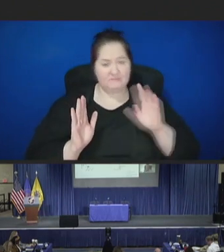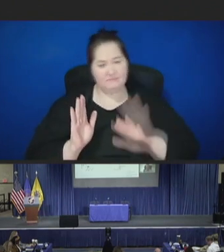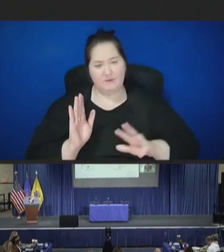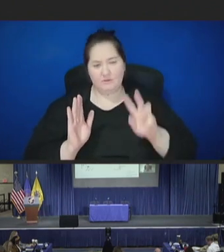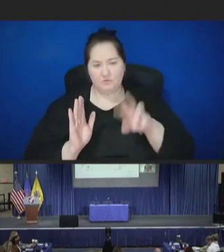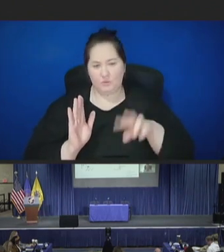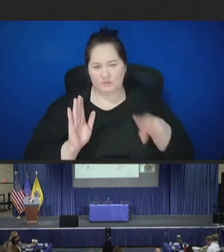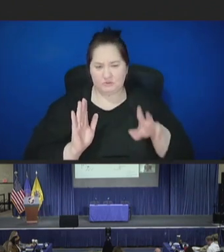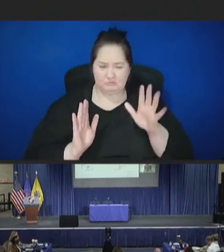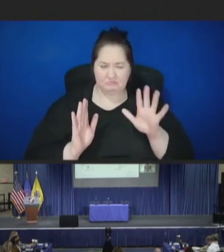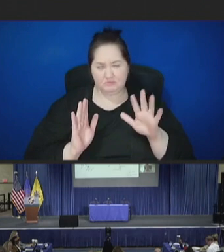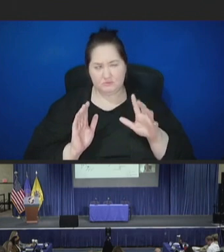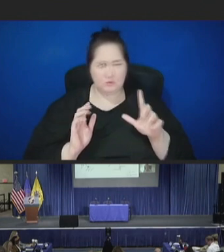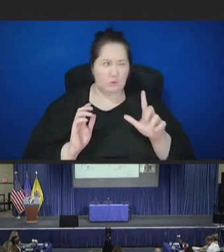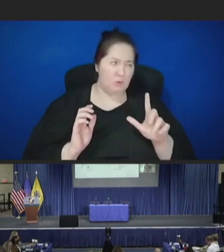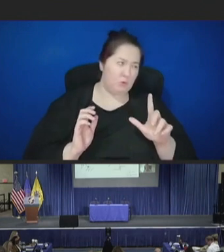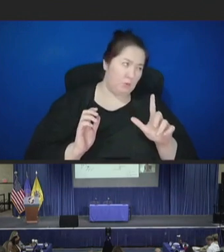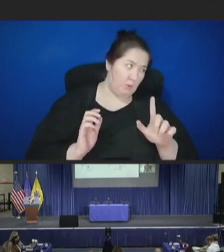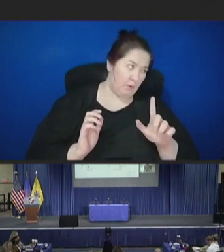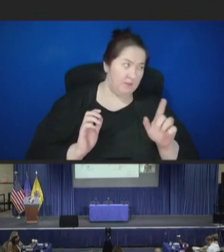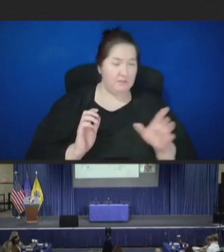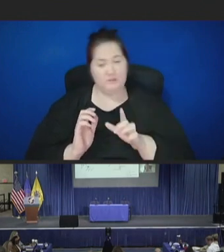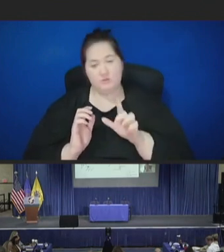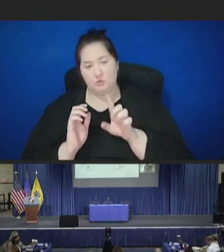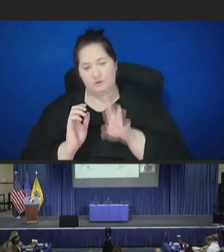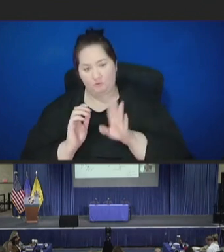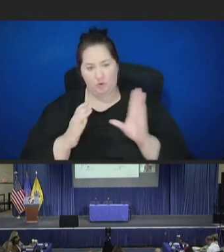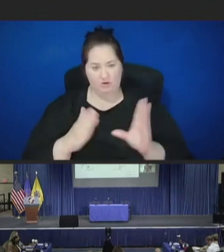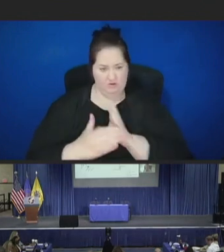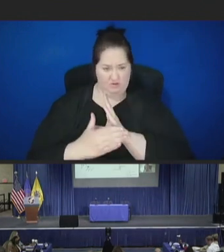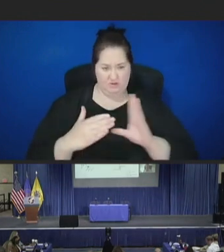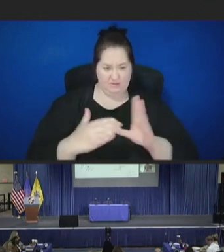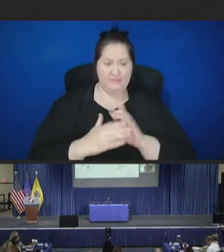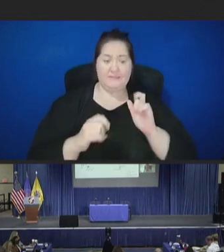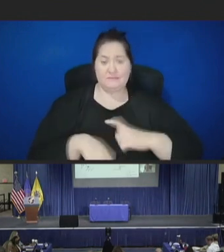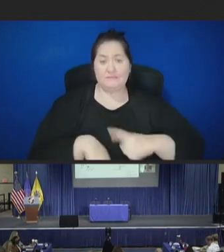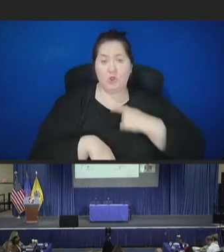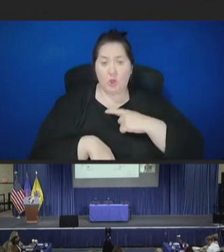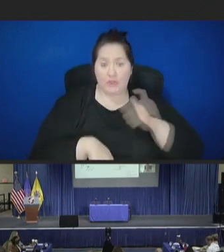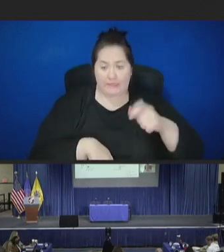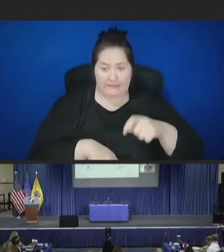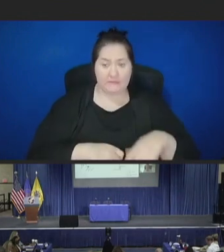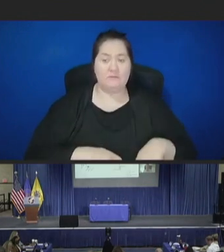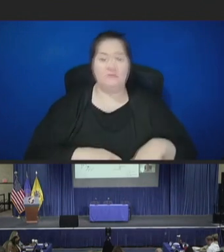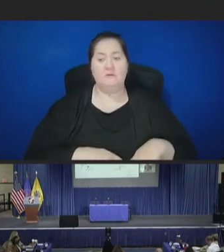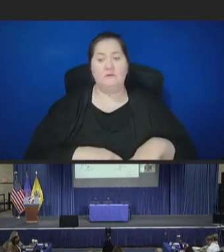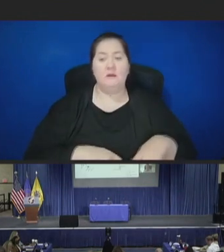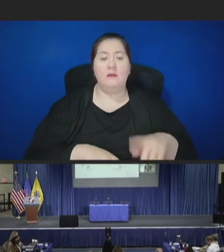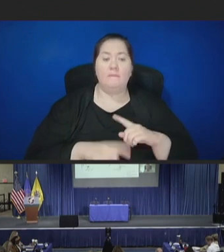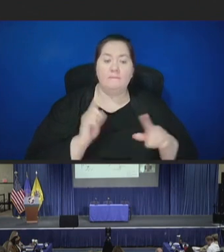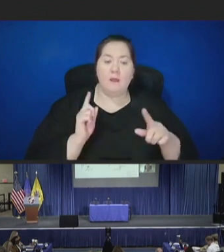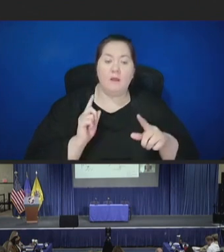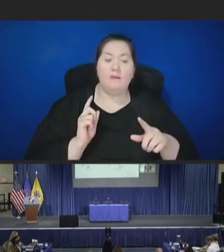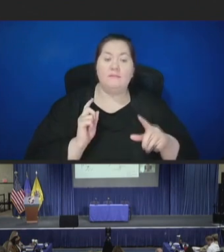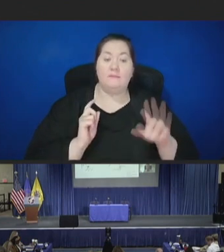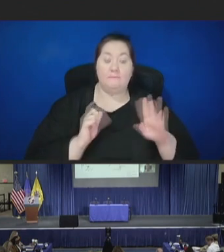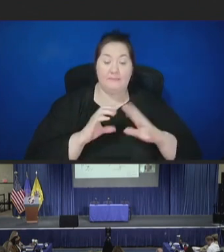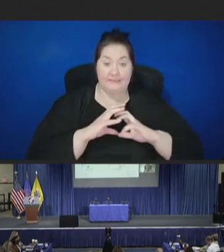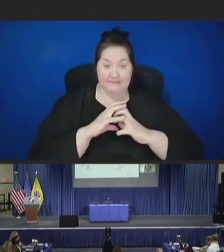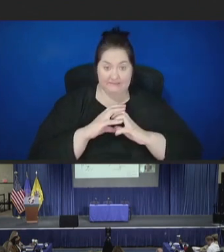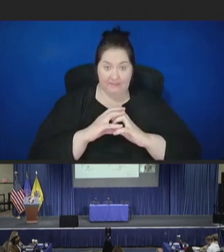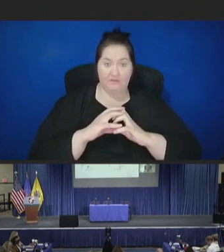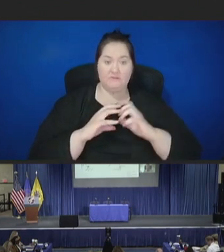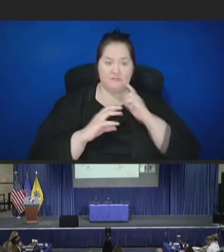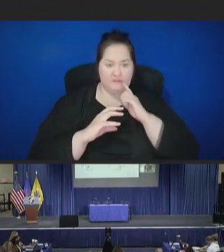wiggle room from 21 to 24, shown in gray here, but it needs to be really long. But not now, what about the B cells that engage our